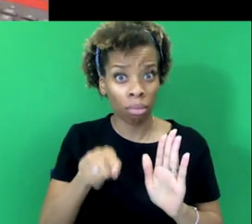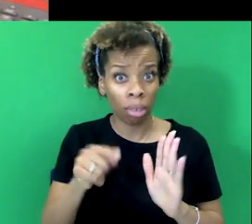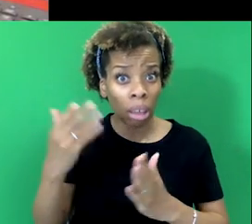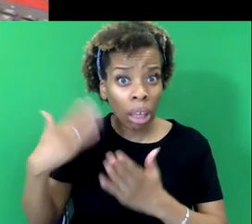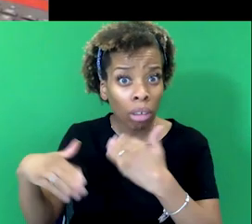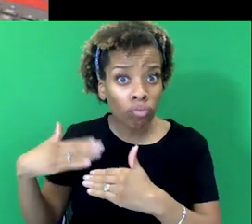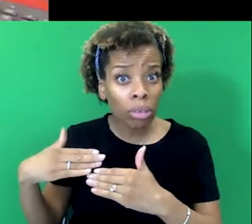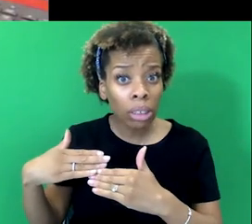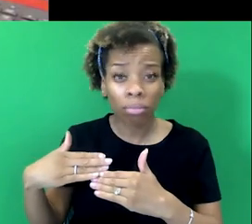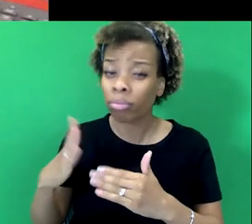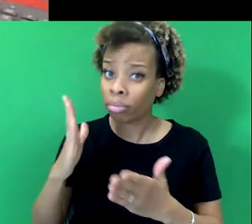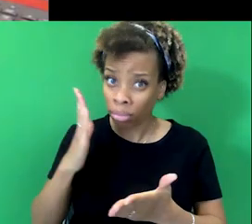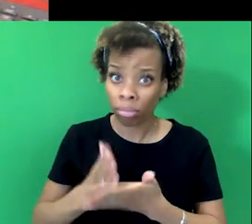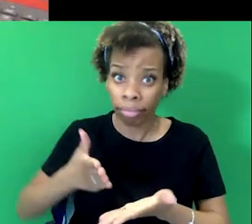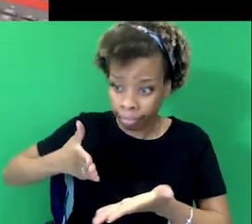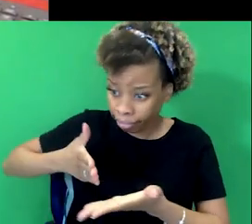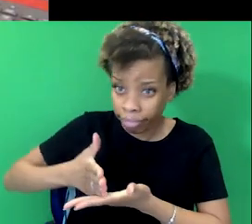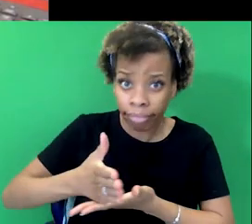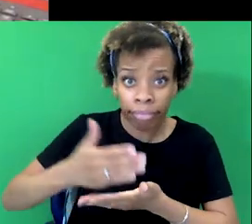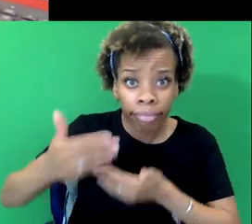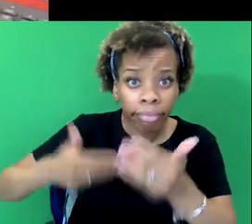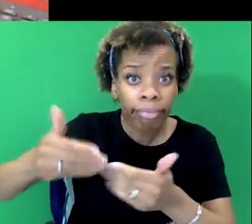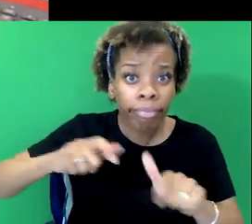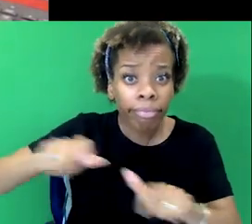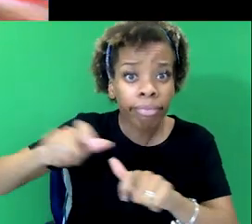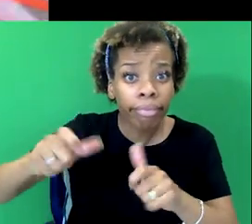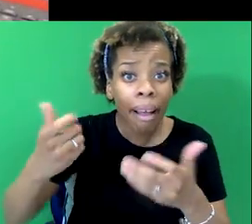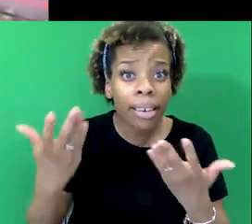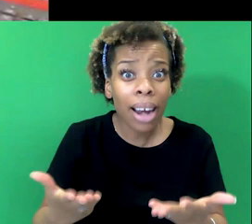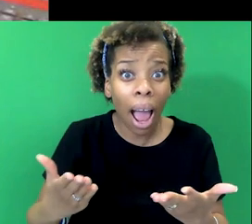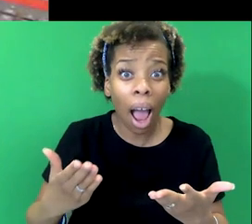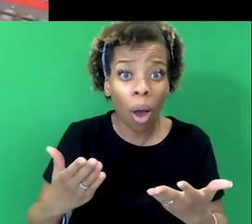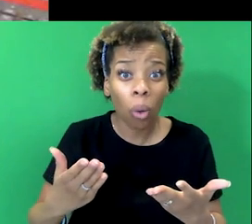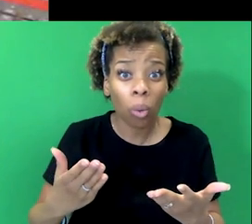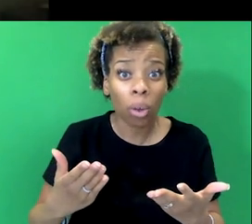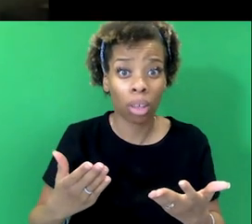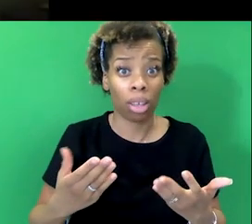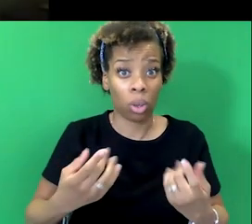lived and living history in so many ways. I mean, we are still